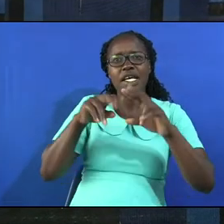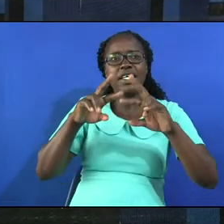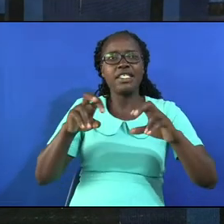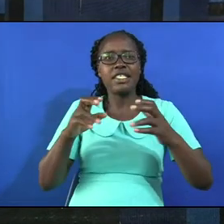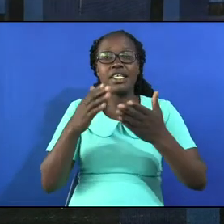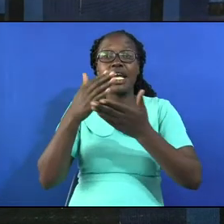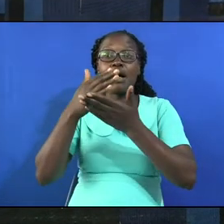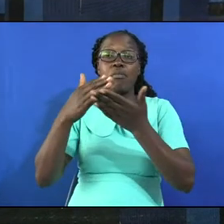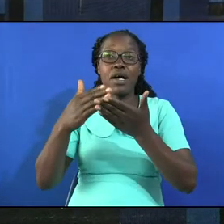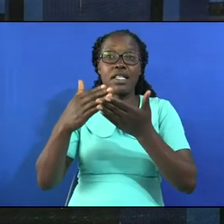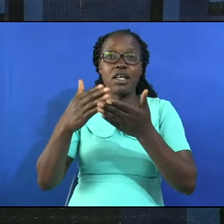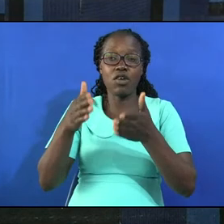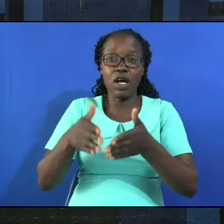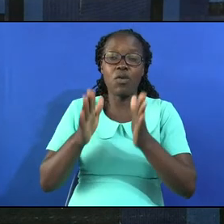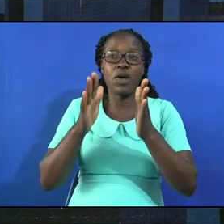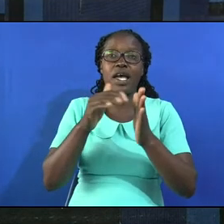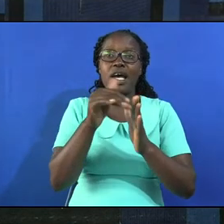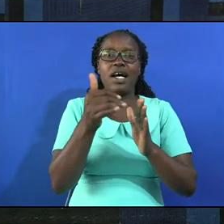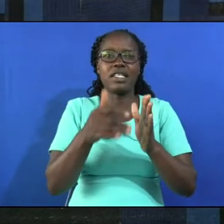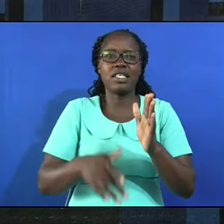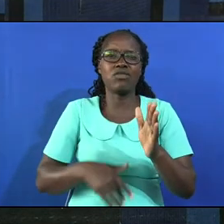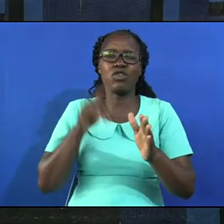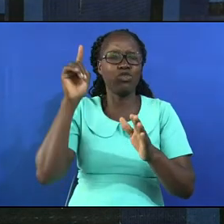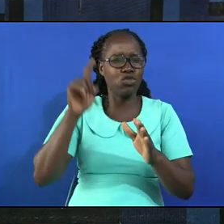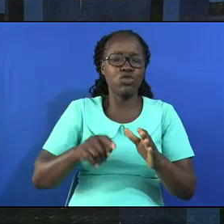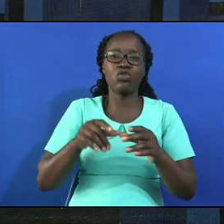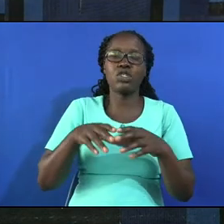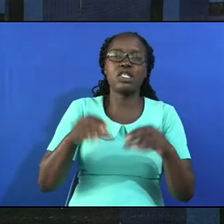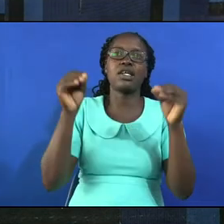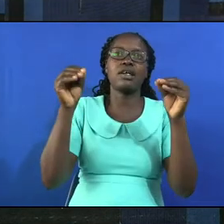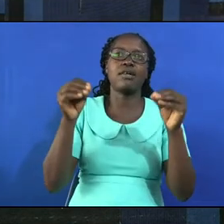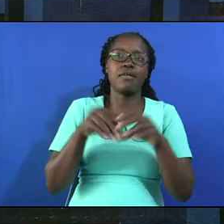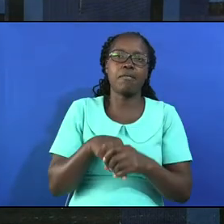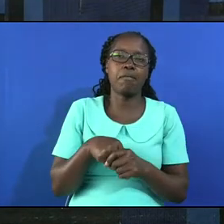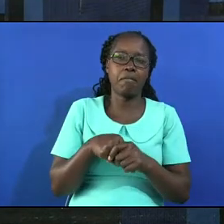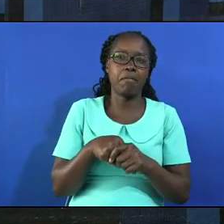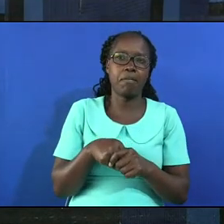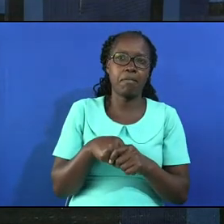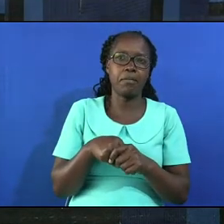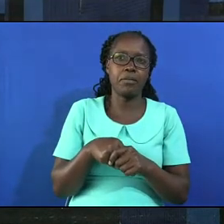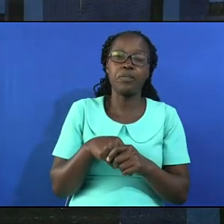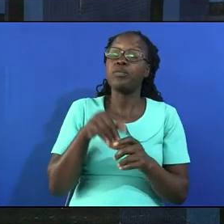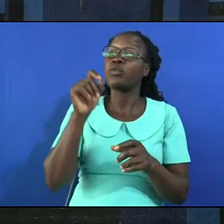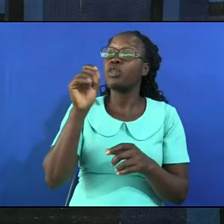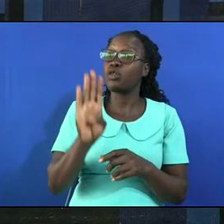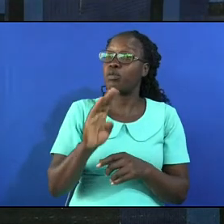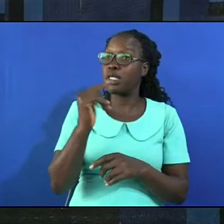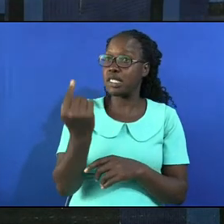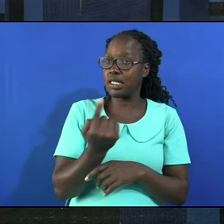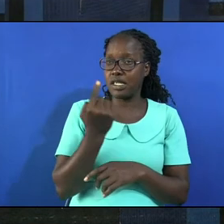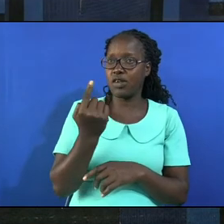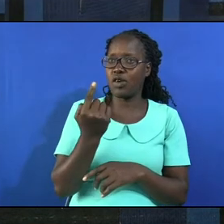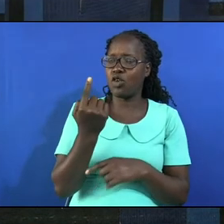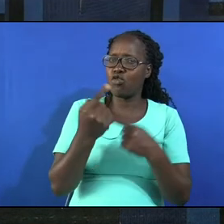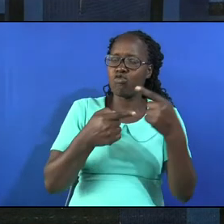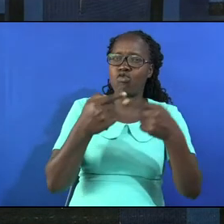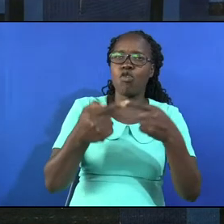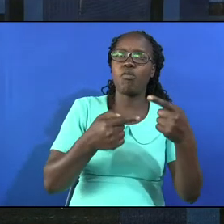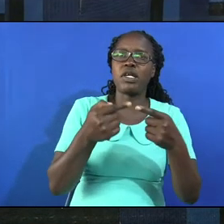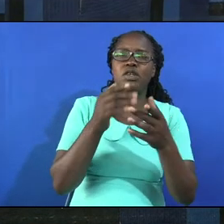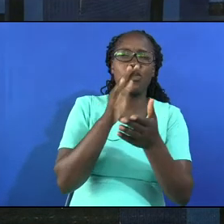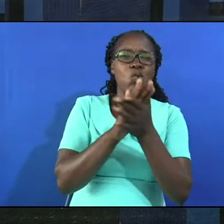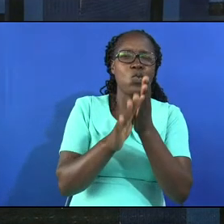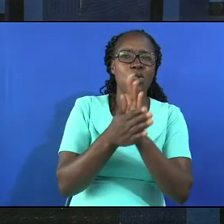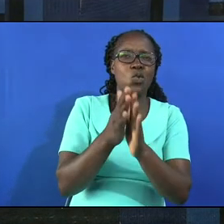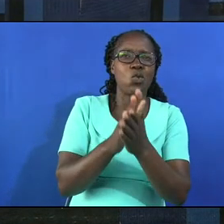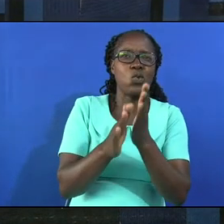a path that others think you should not take. To be single is to operate